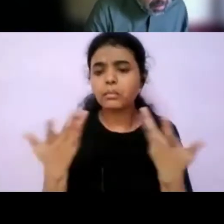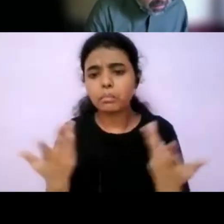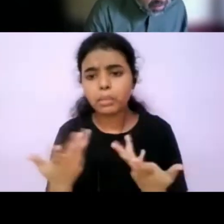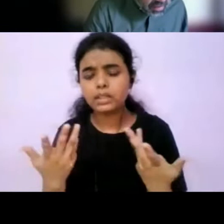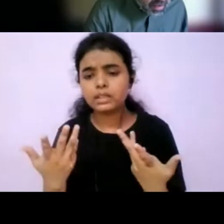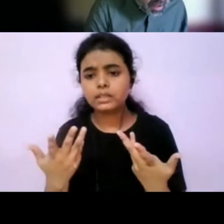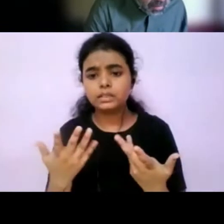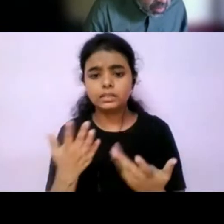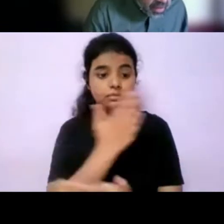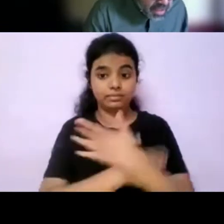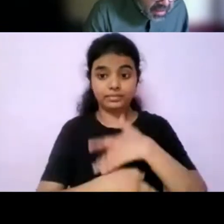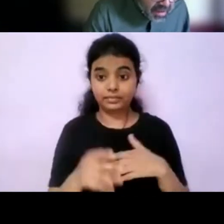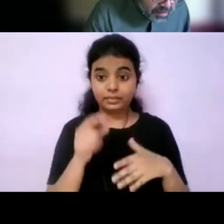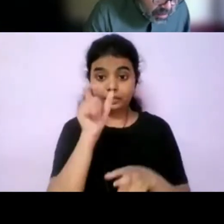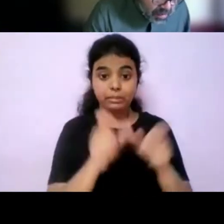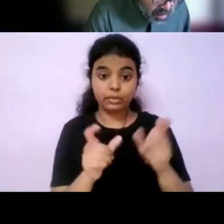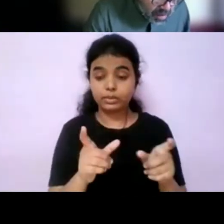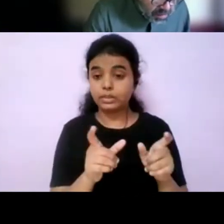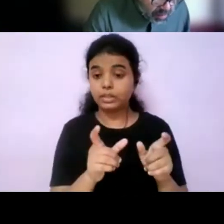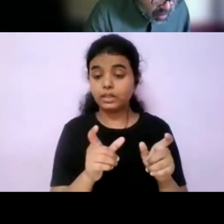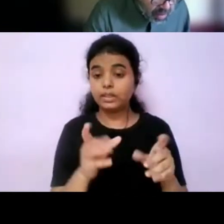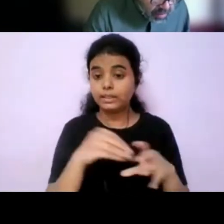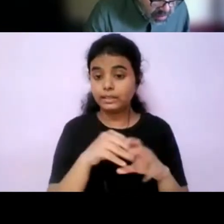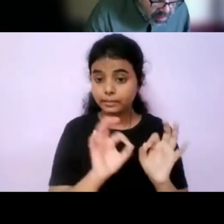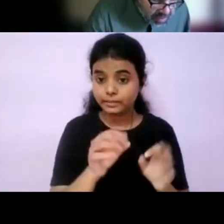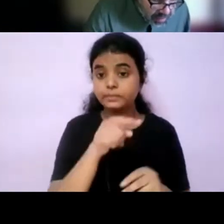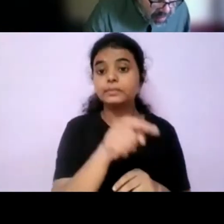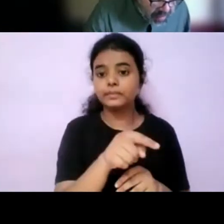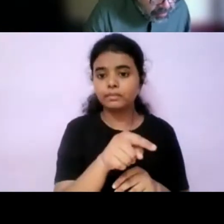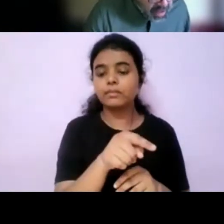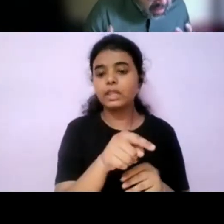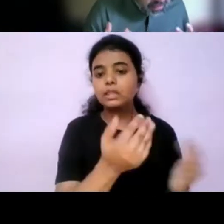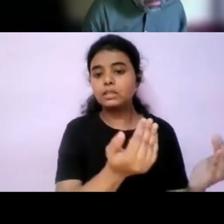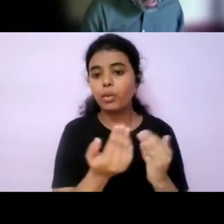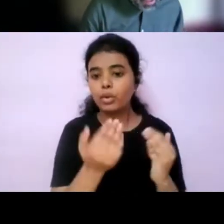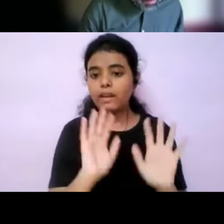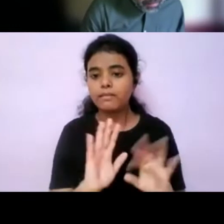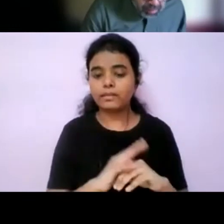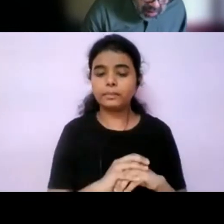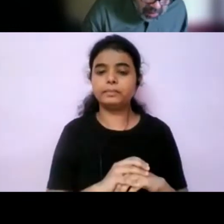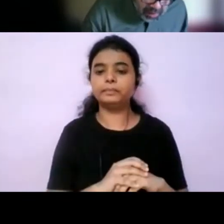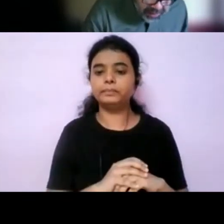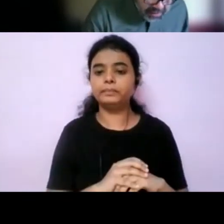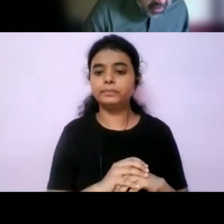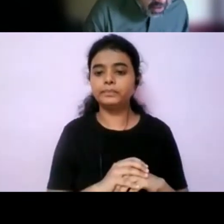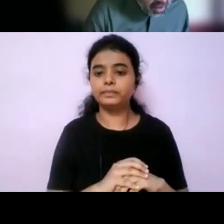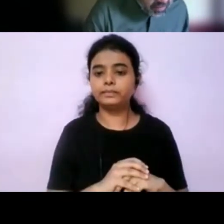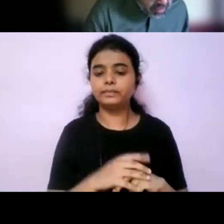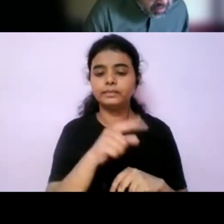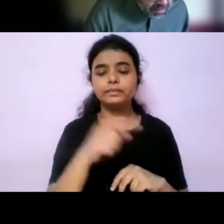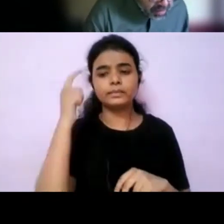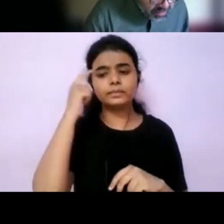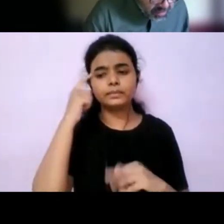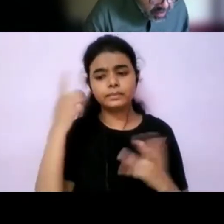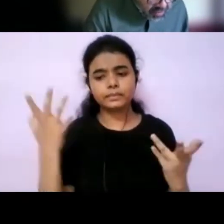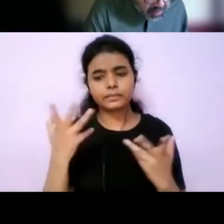non-disabled professionals more than they did those people who they were supporting. They formed part of what Finkelstein and Oliver saw